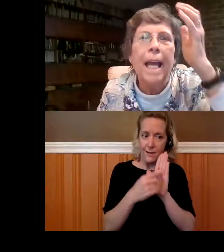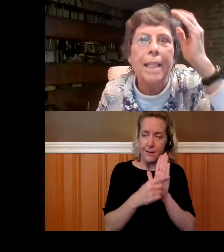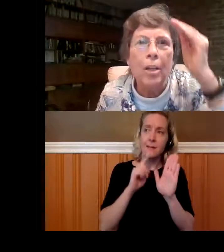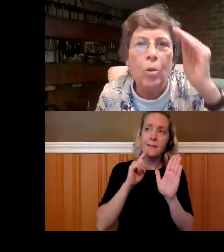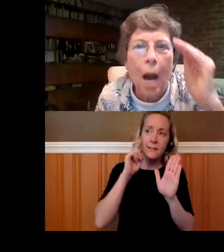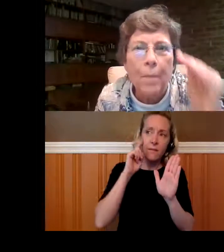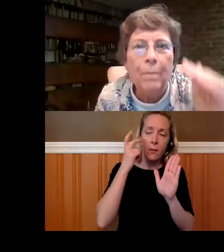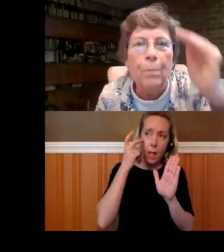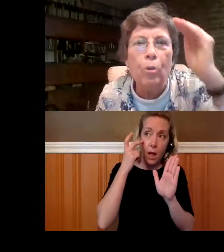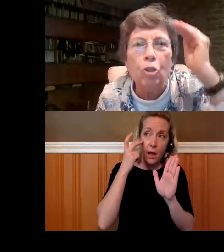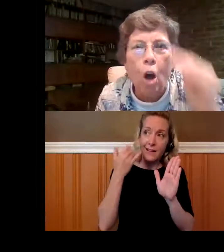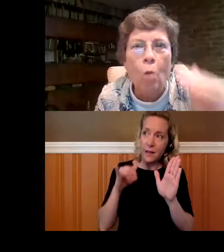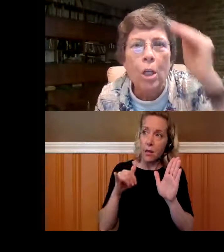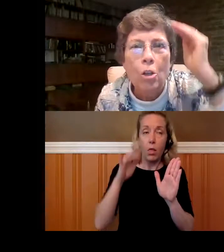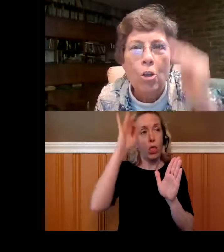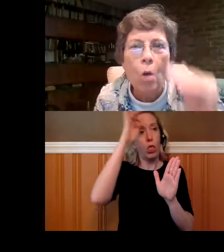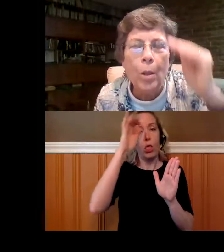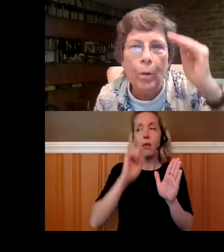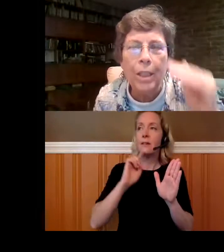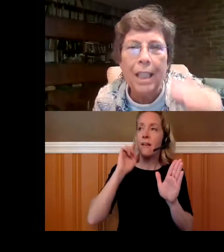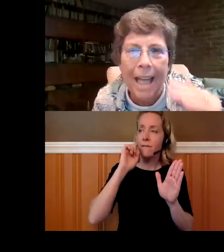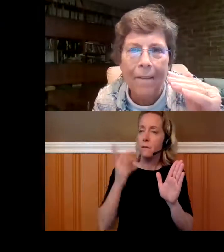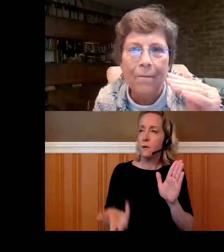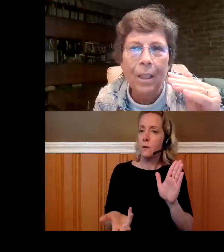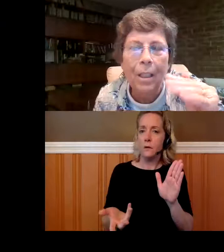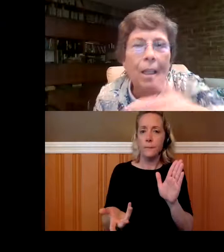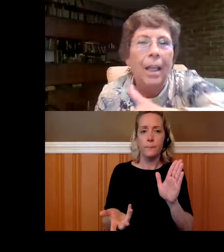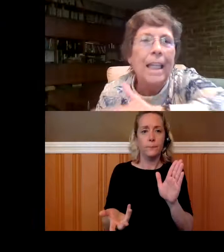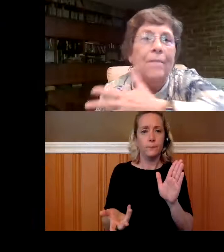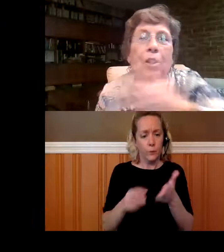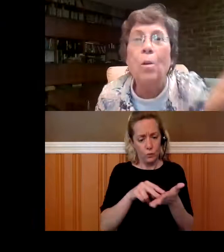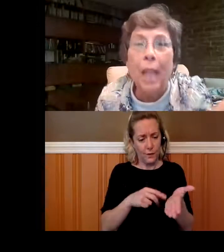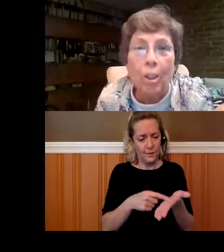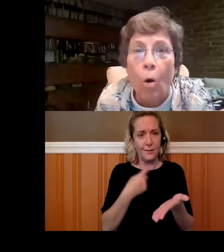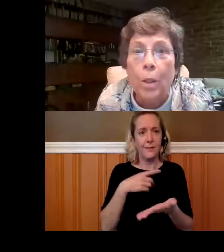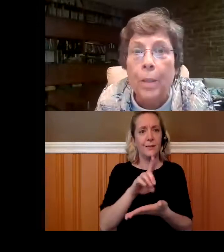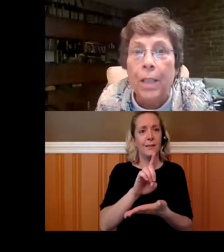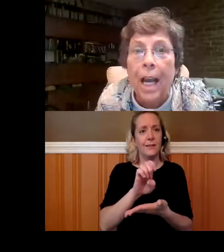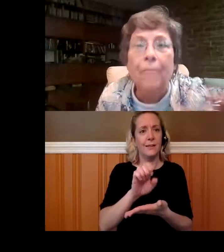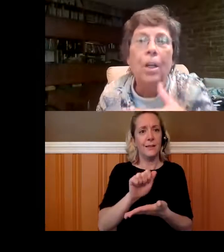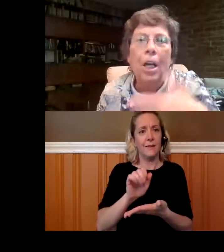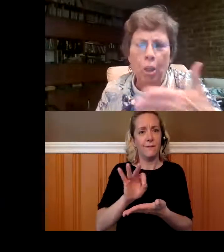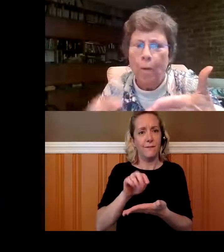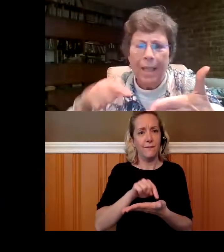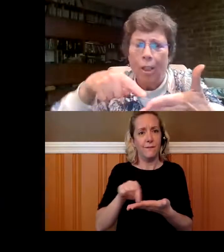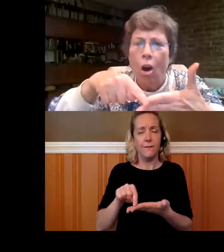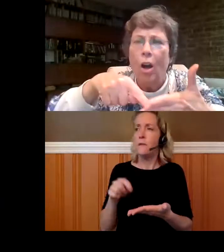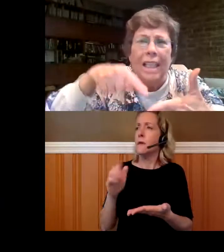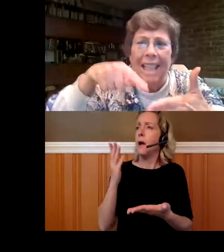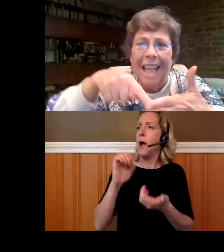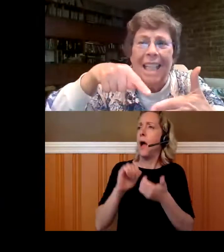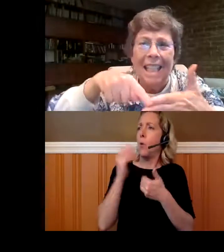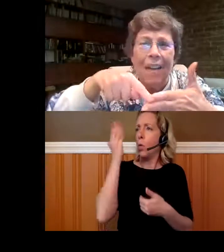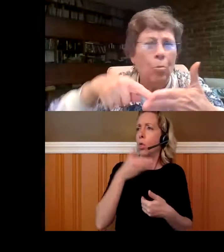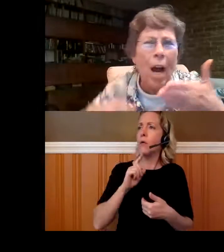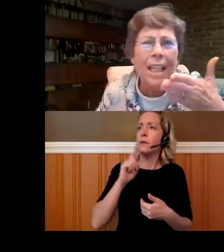person's deaf, even though they told them they're deaf. You read that card, it said he's deaf. Why didn't you know he's deaf?